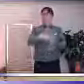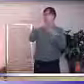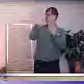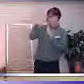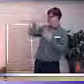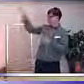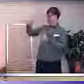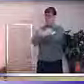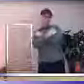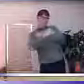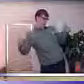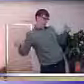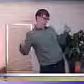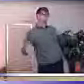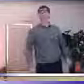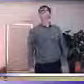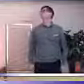free.